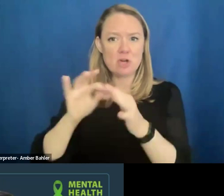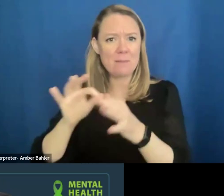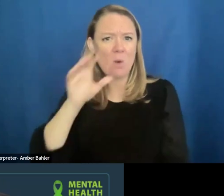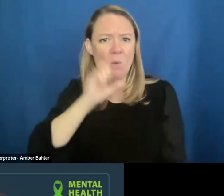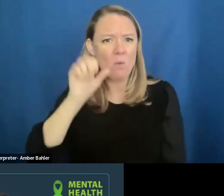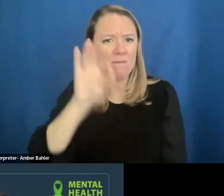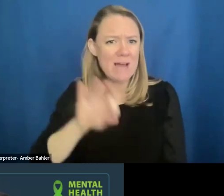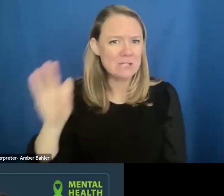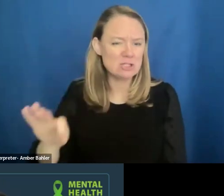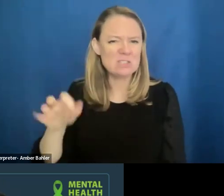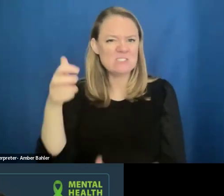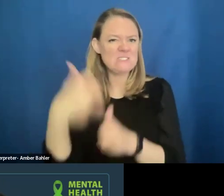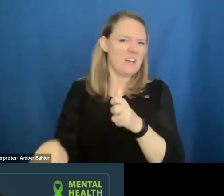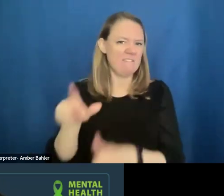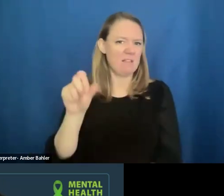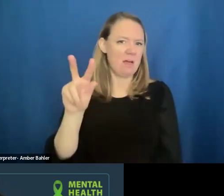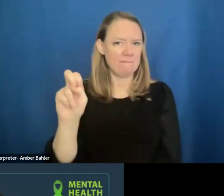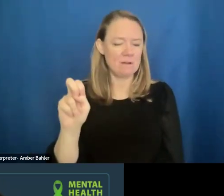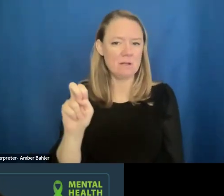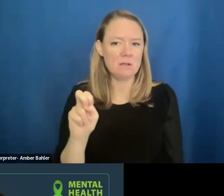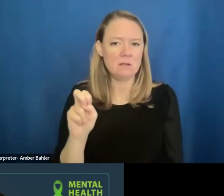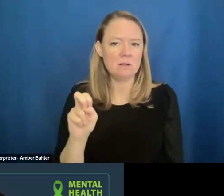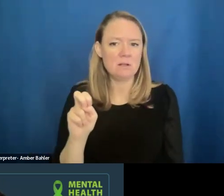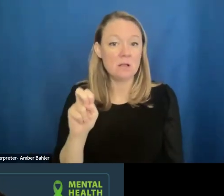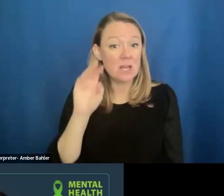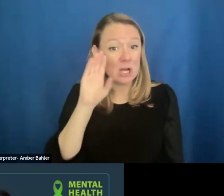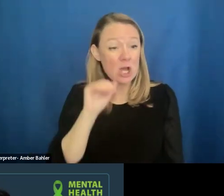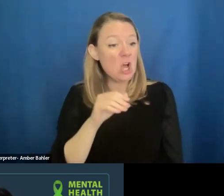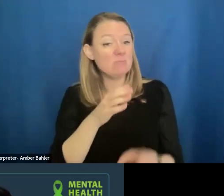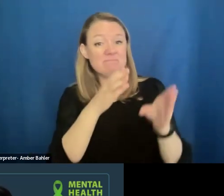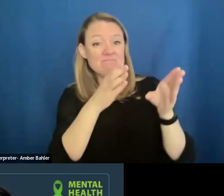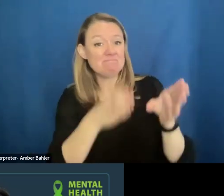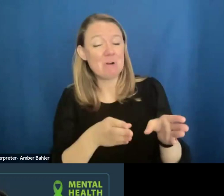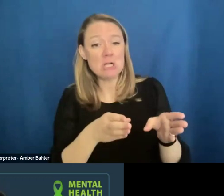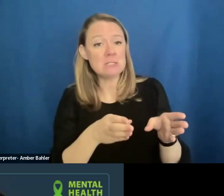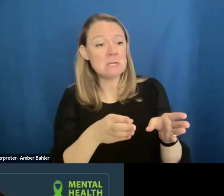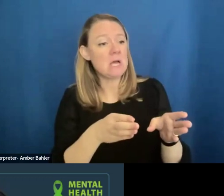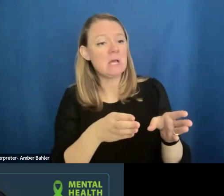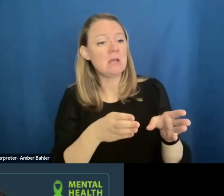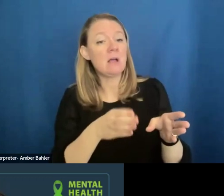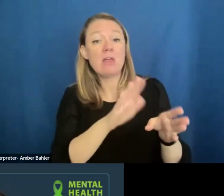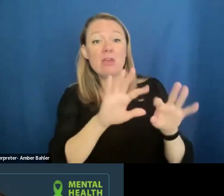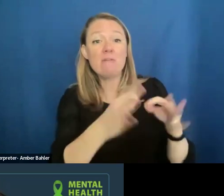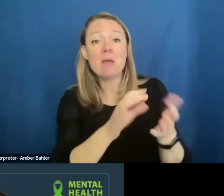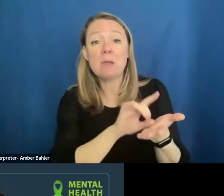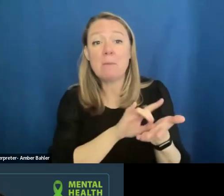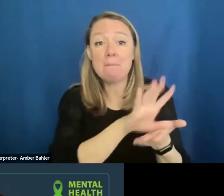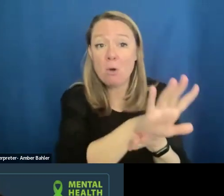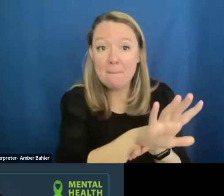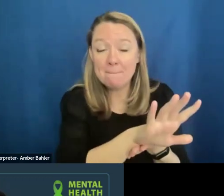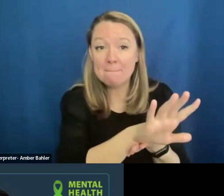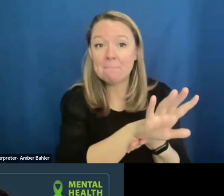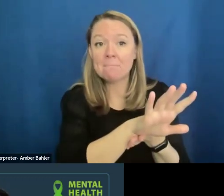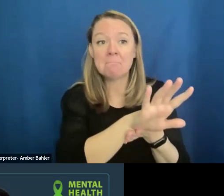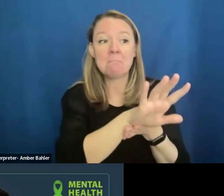thing, where people often lose their homes with their family but how do we honor